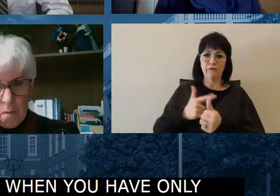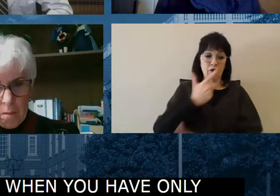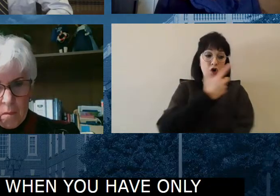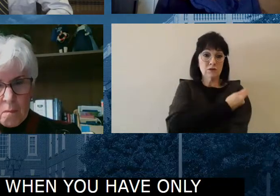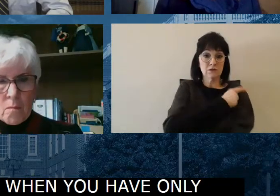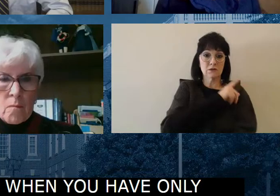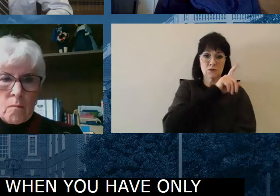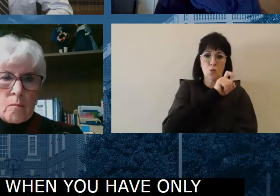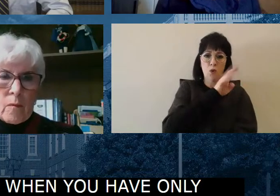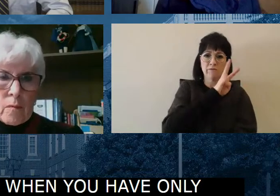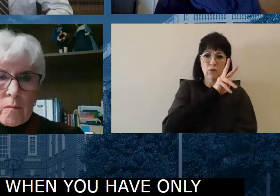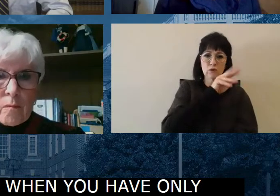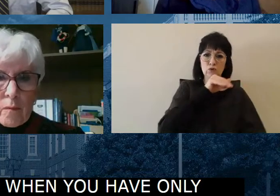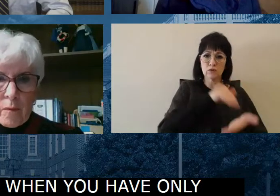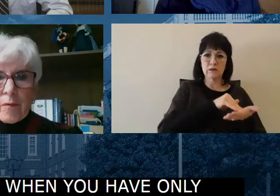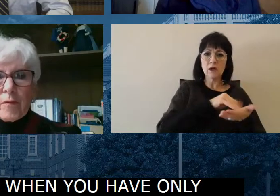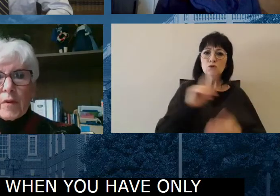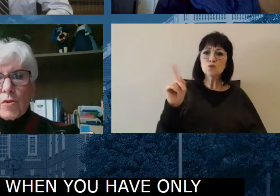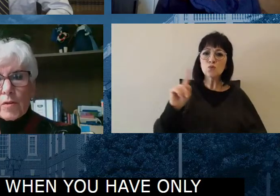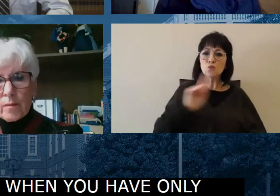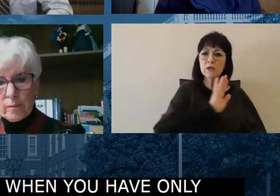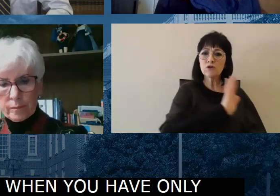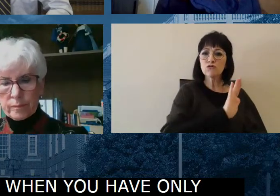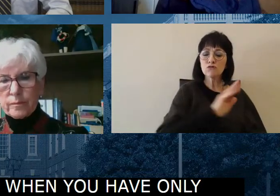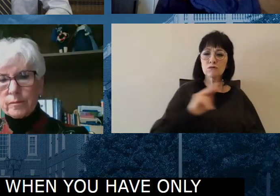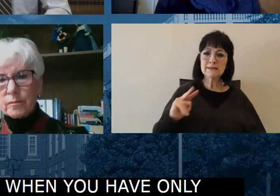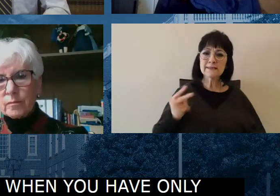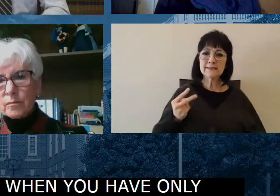somebody who's fully vaccinated.